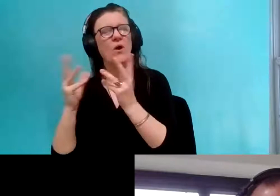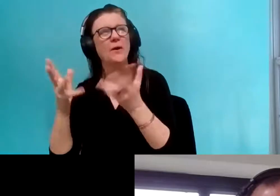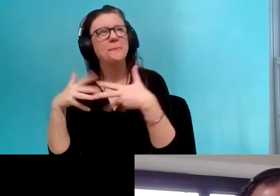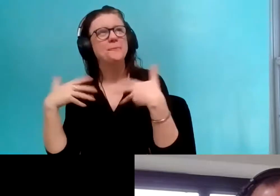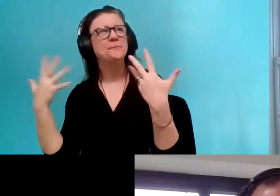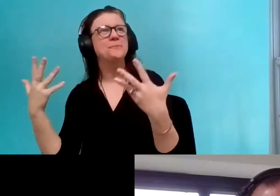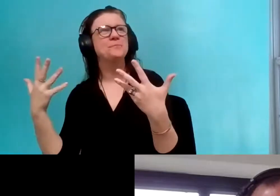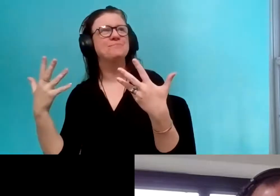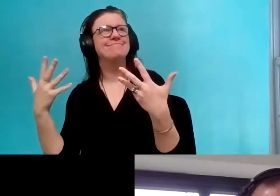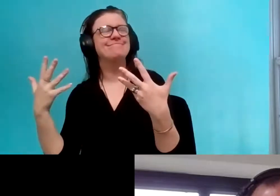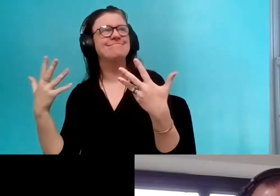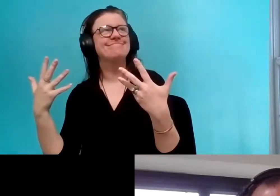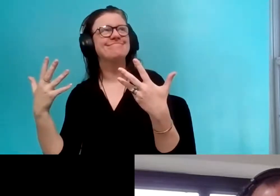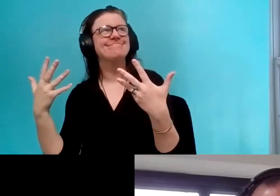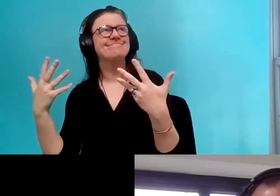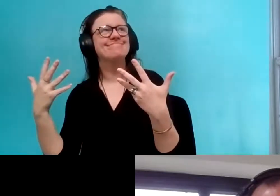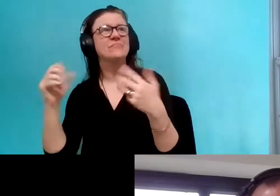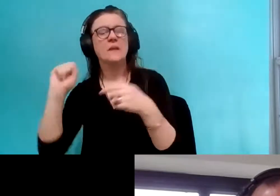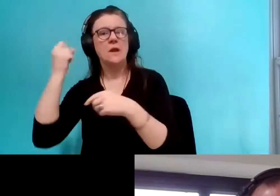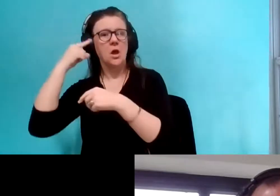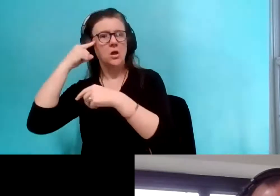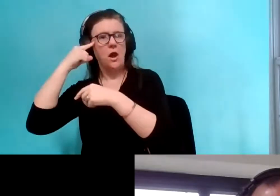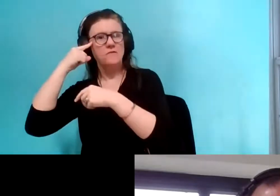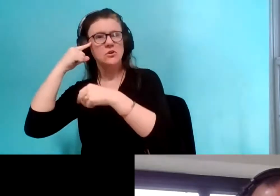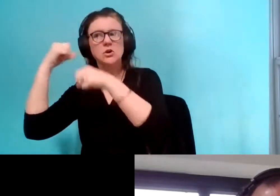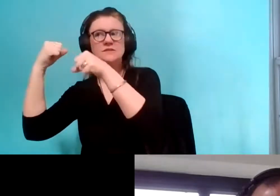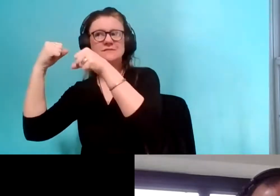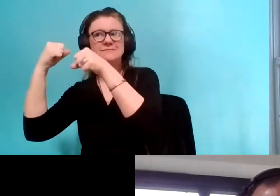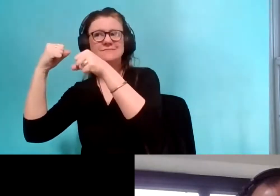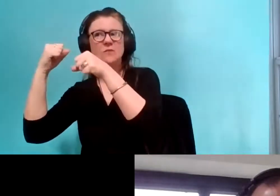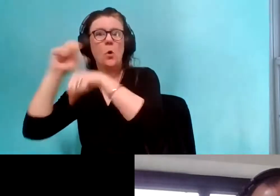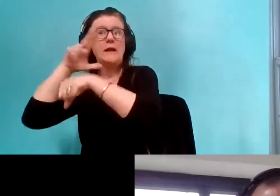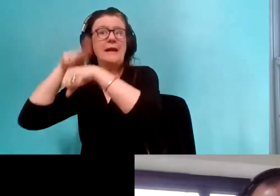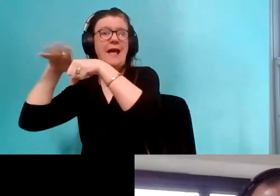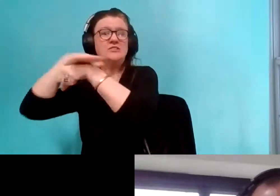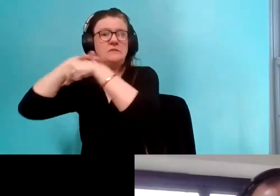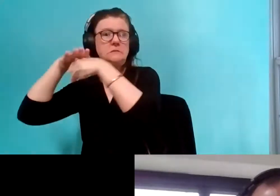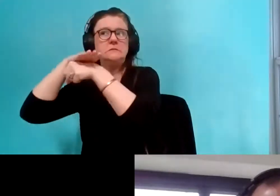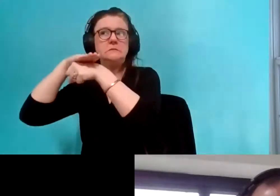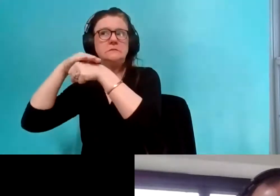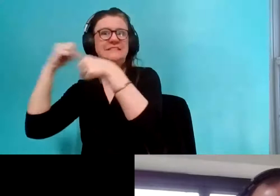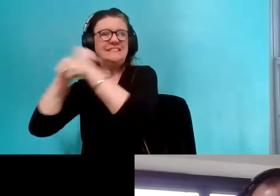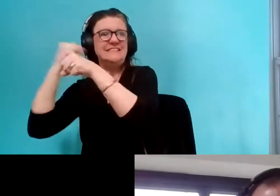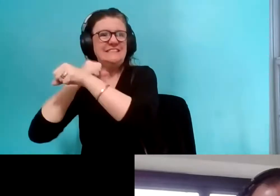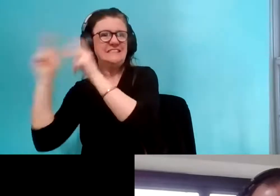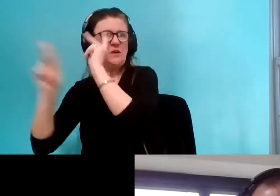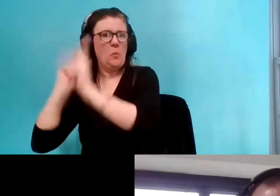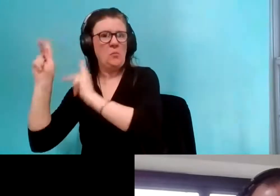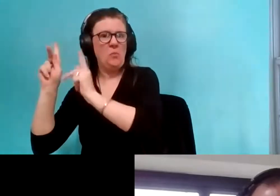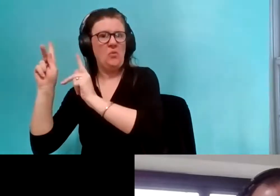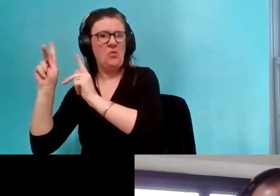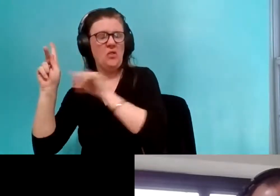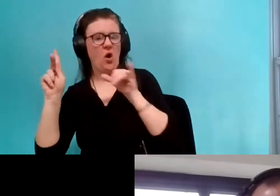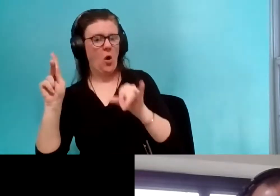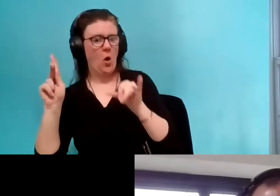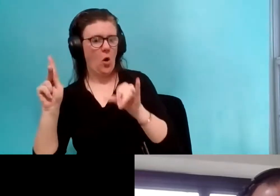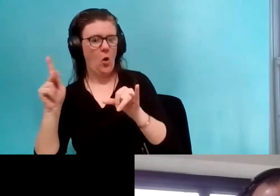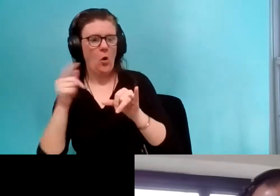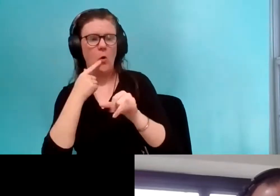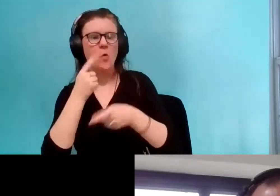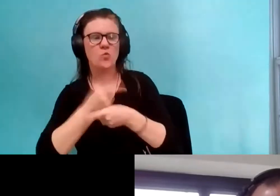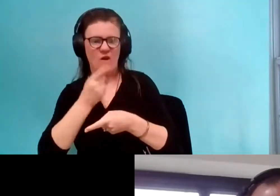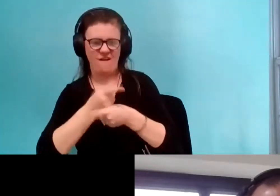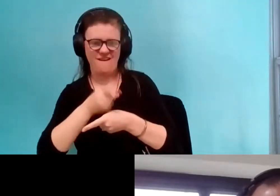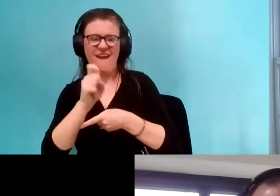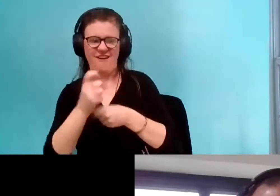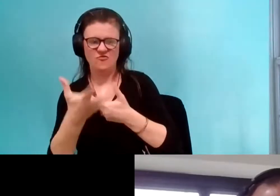a better understanding from national statistical officers of why they need to do this work. So it's not